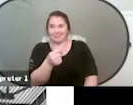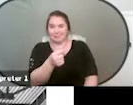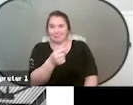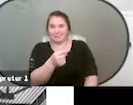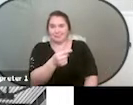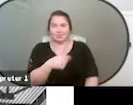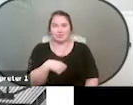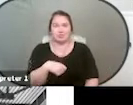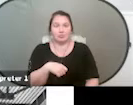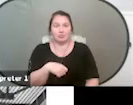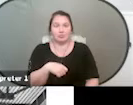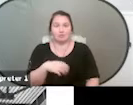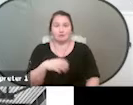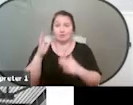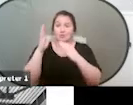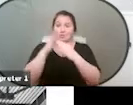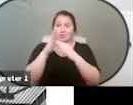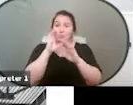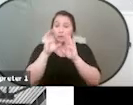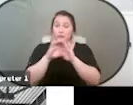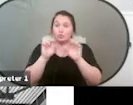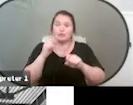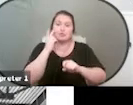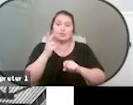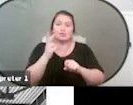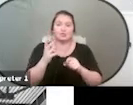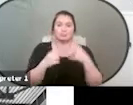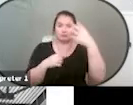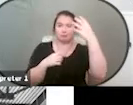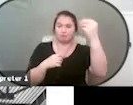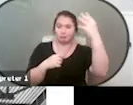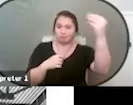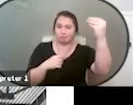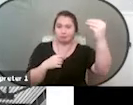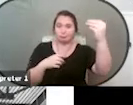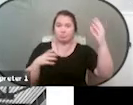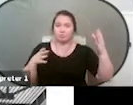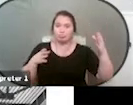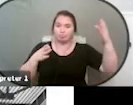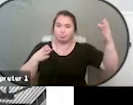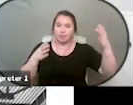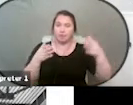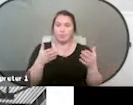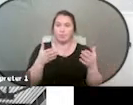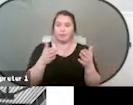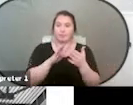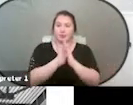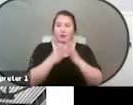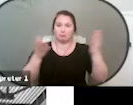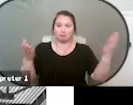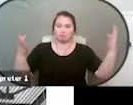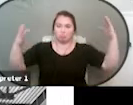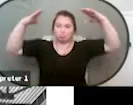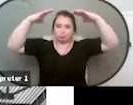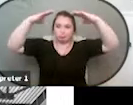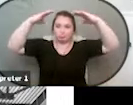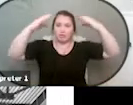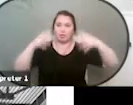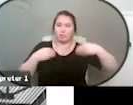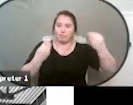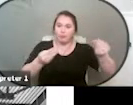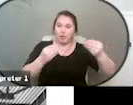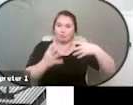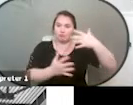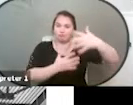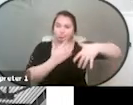where on the top you can see the picture of an exterior corridor that then became enclosed to provide some common areas. This